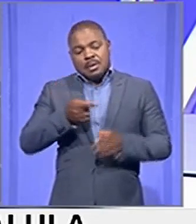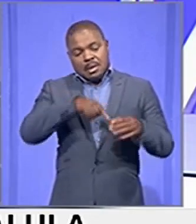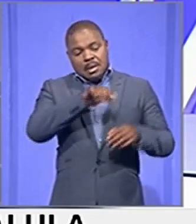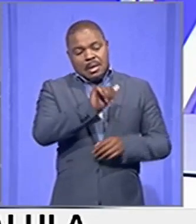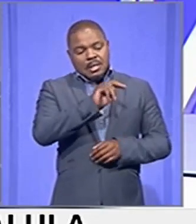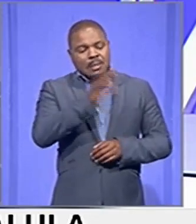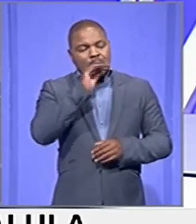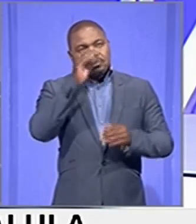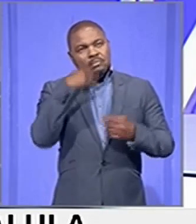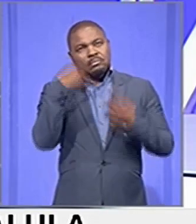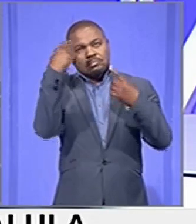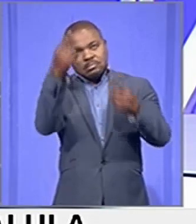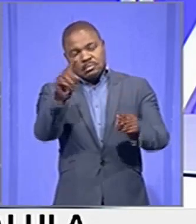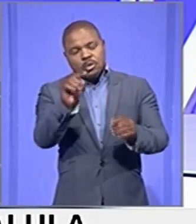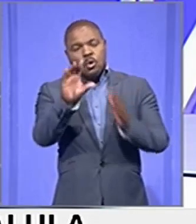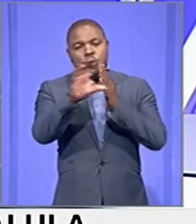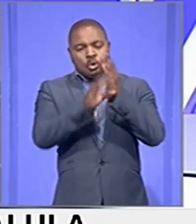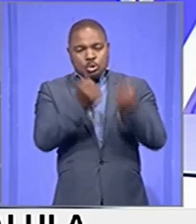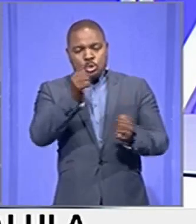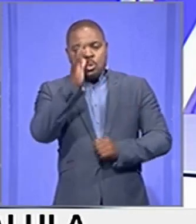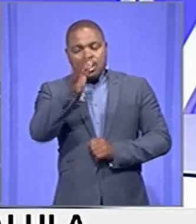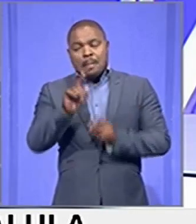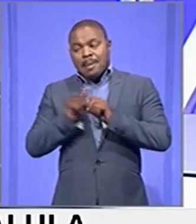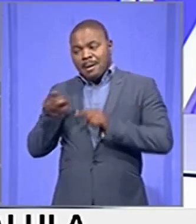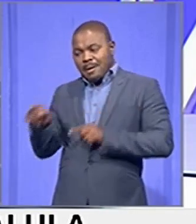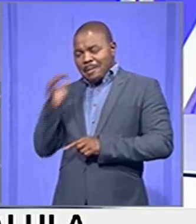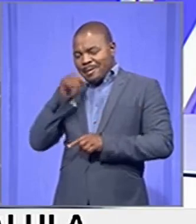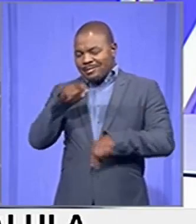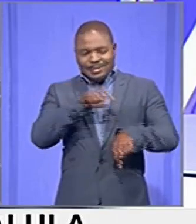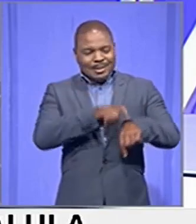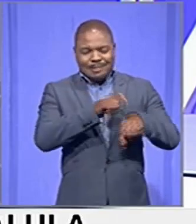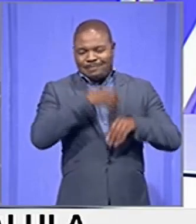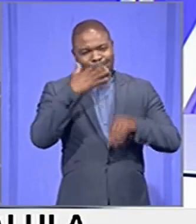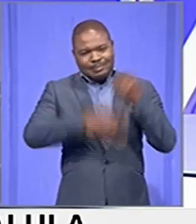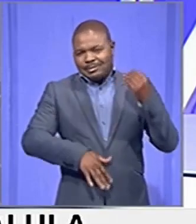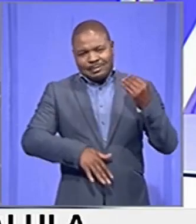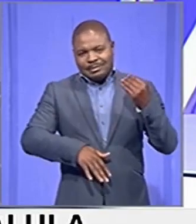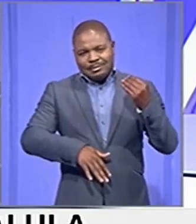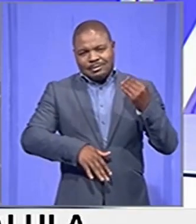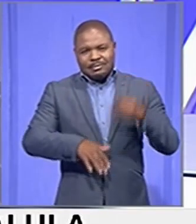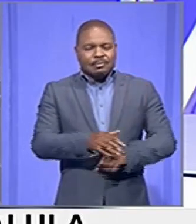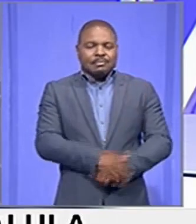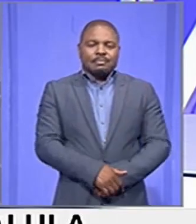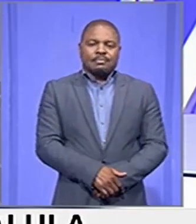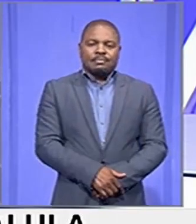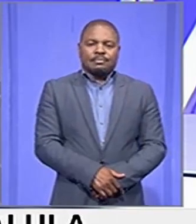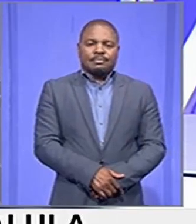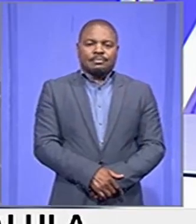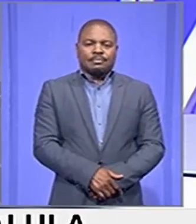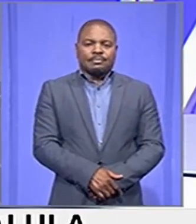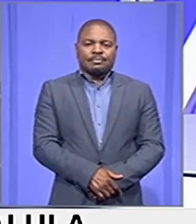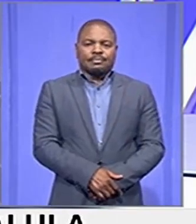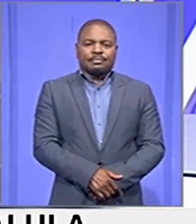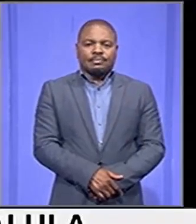la molao wa motheo empa DA yona e re mokga o buisang o fitilwe ke nako ya ho phethahatsa taelo ya lekgotla.